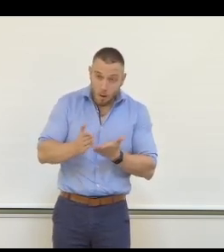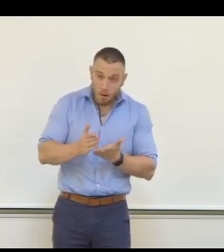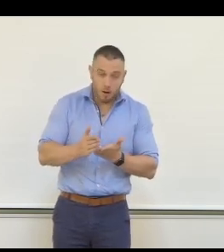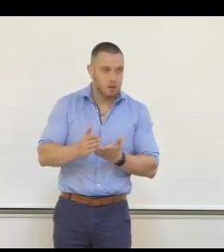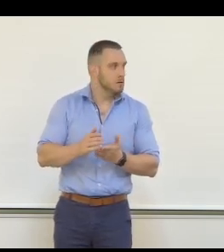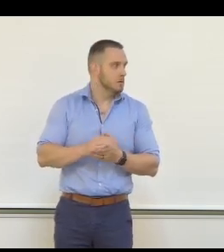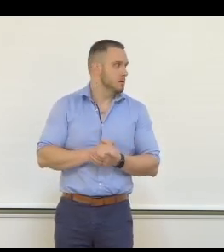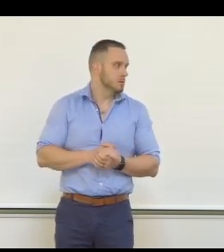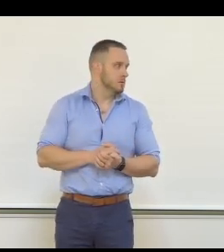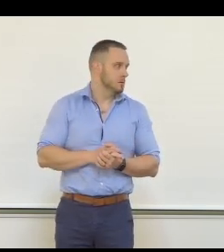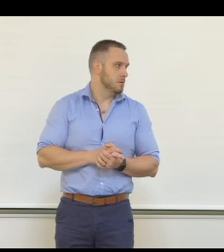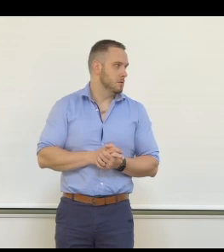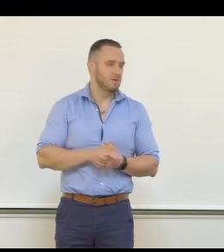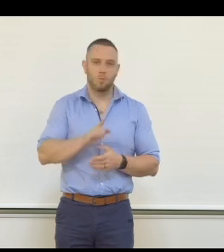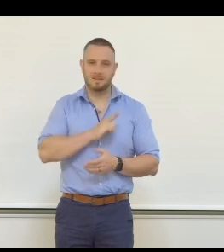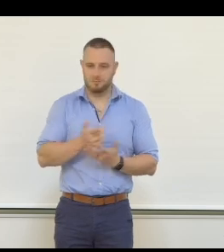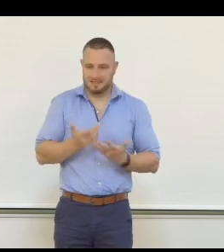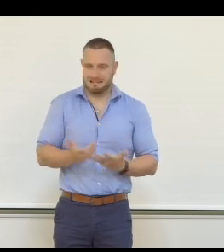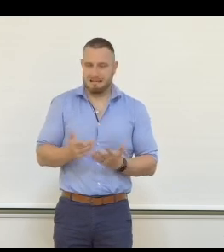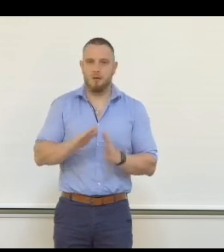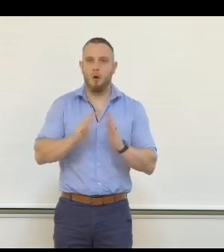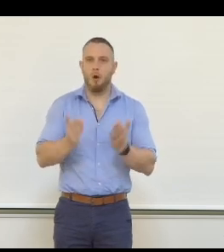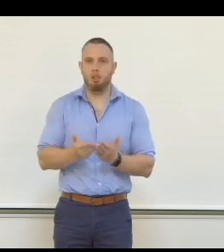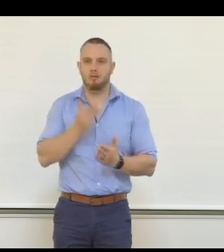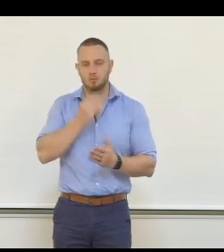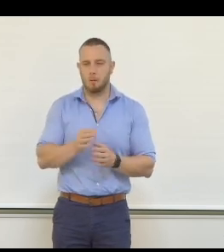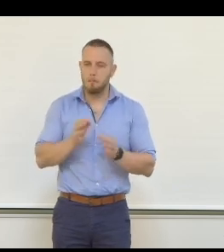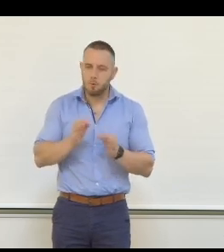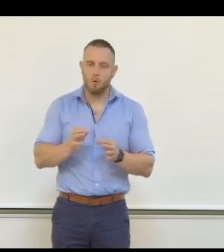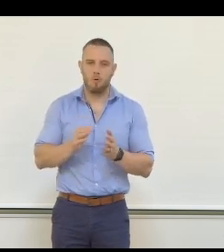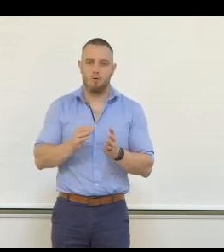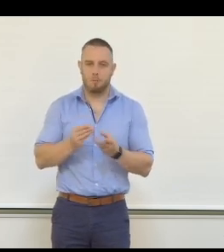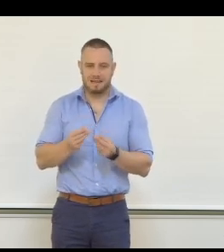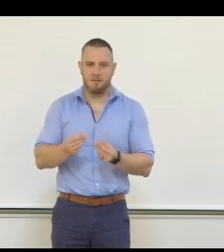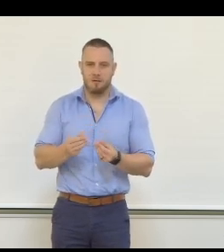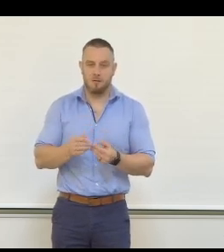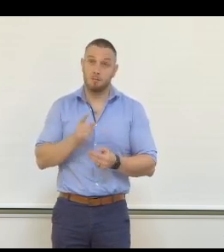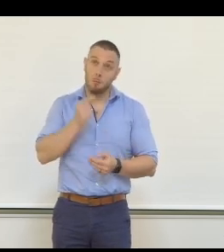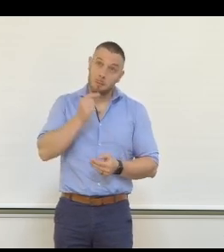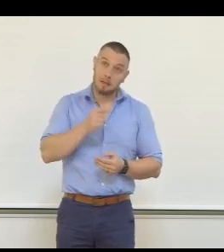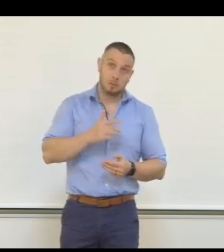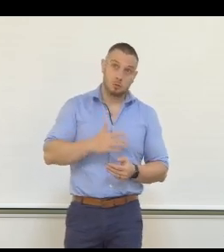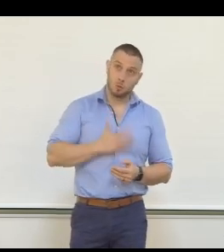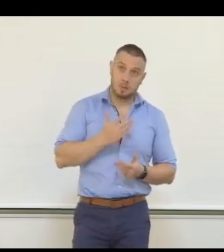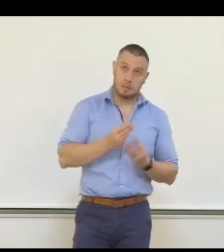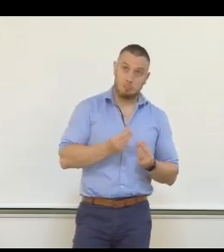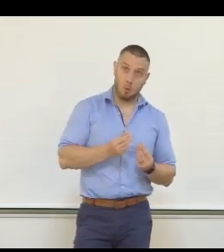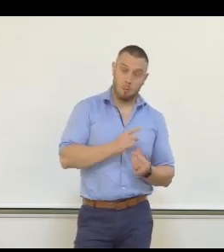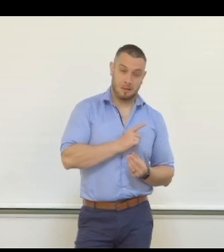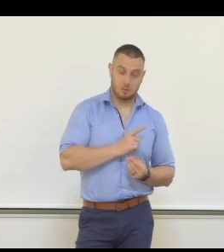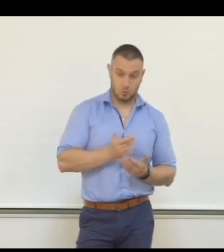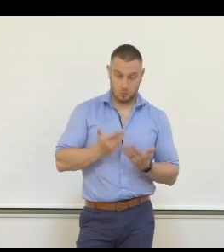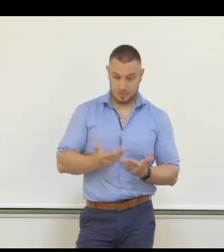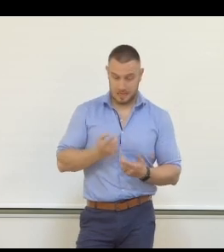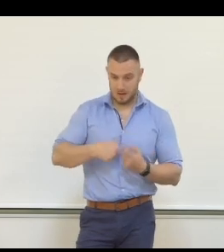today, they always work with very pure materials. But also maybe they don't need to be pure. Just because today, when